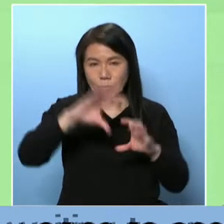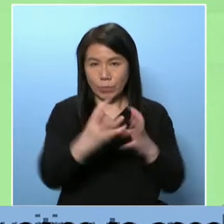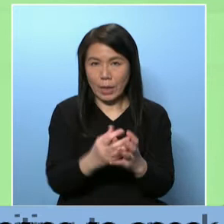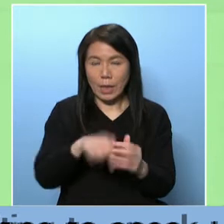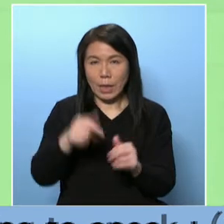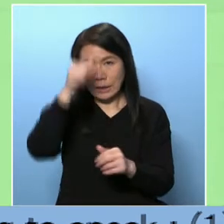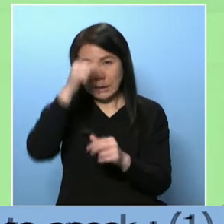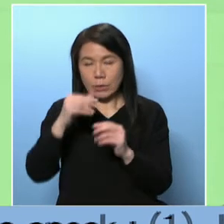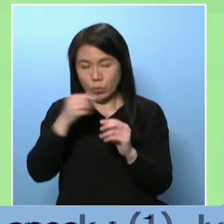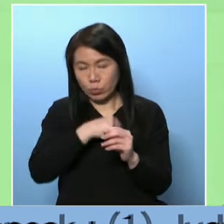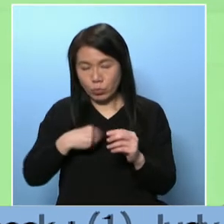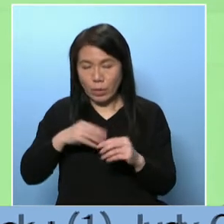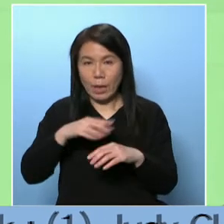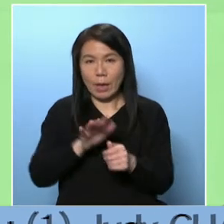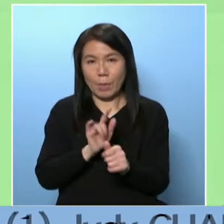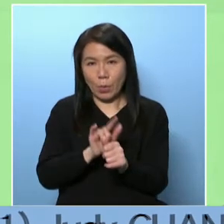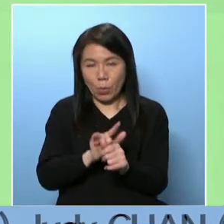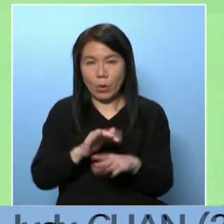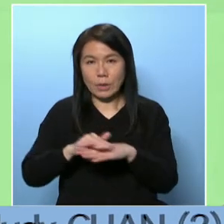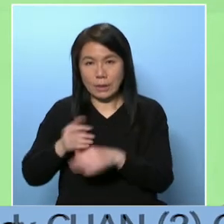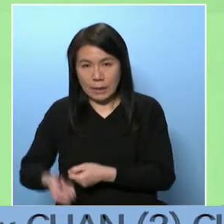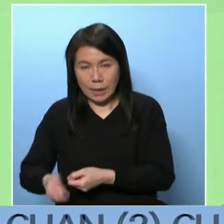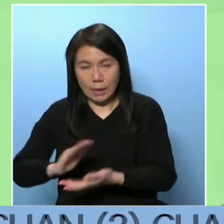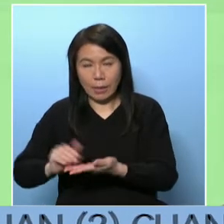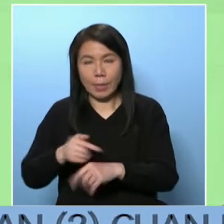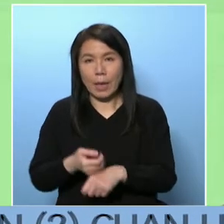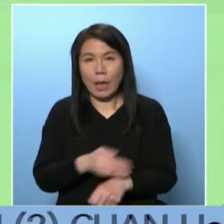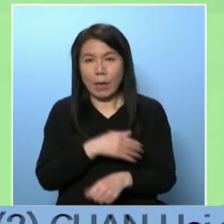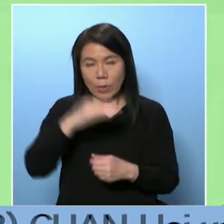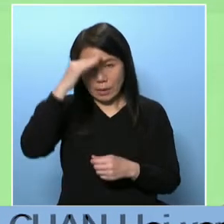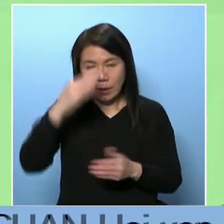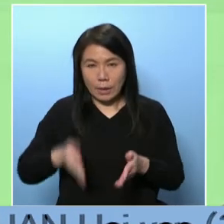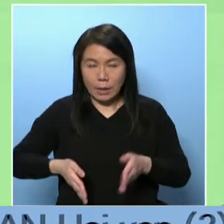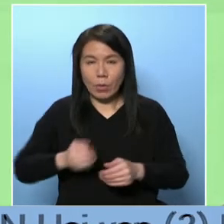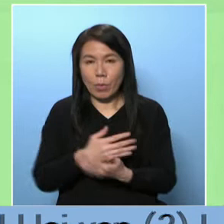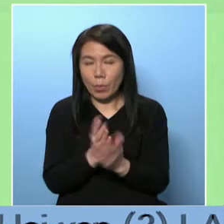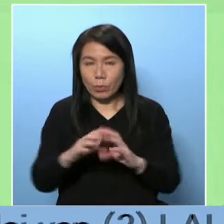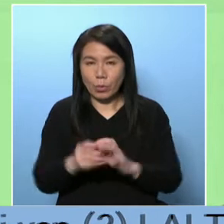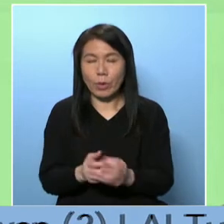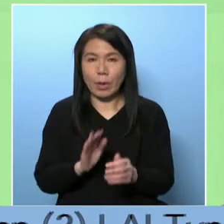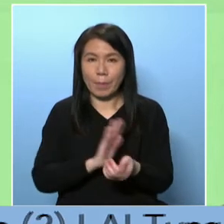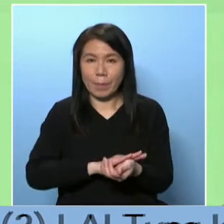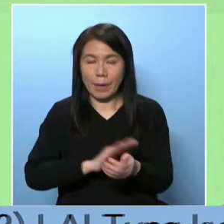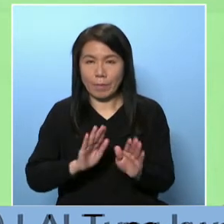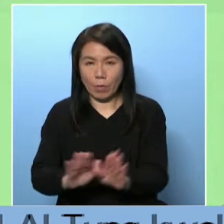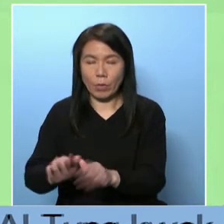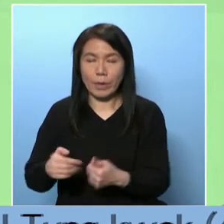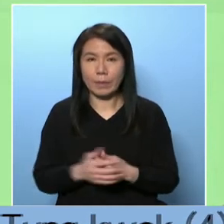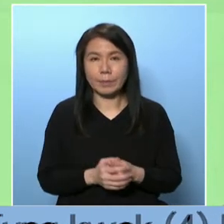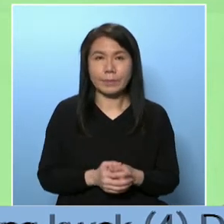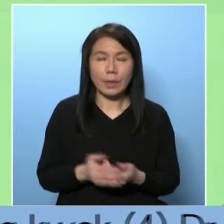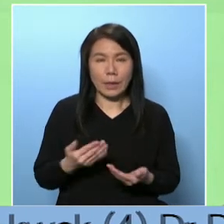line, including the civil servants, the healthcare professionals, the cleaners, the janitors, and also the security staff, and so on. They are all